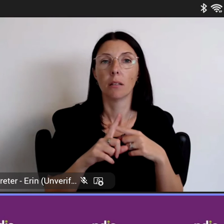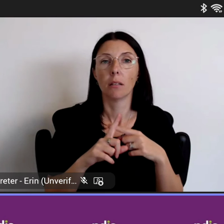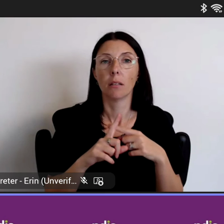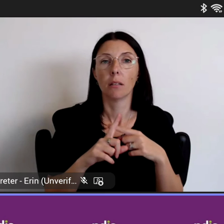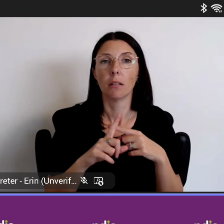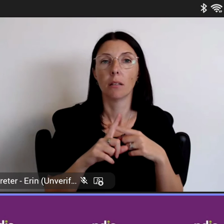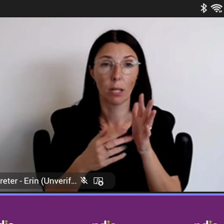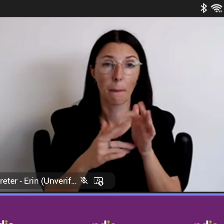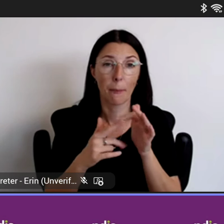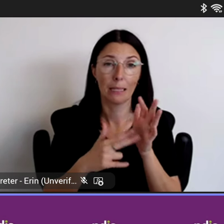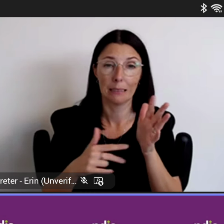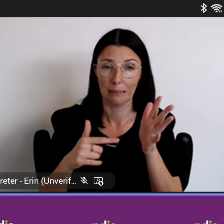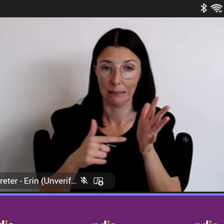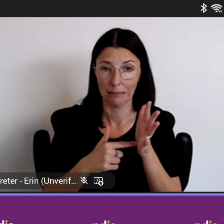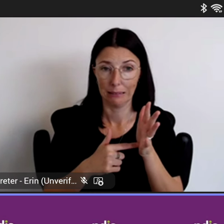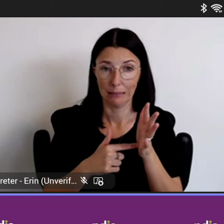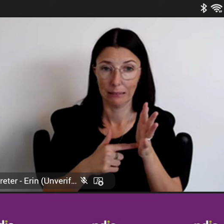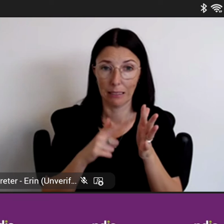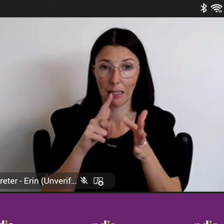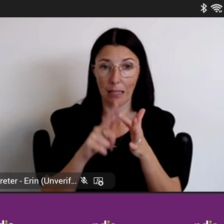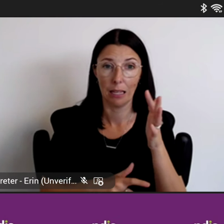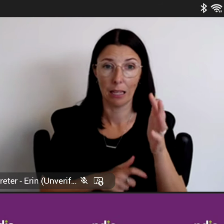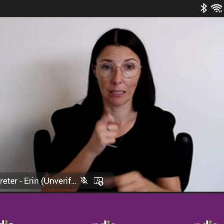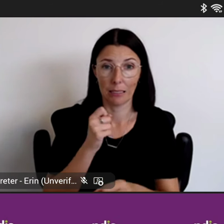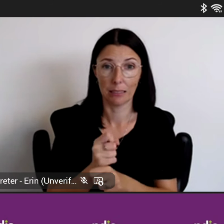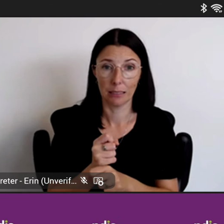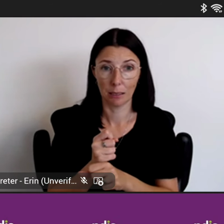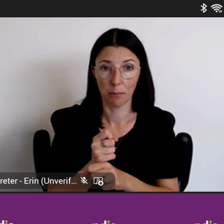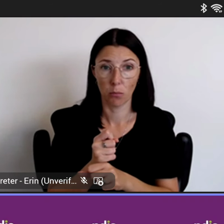Just for example, medications, therapies, or surgeries.